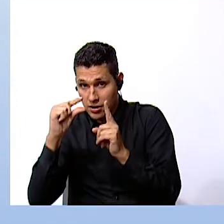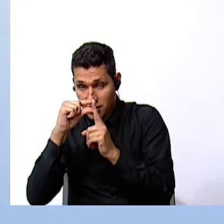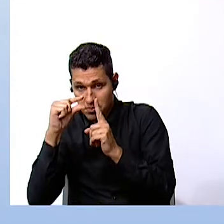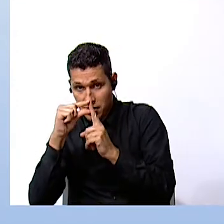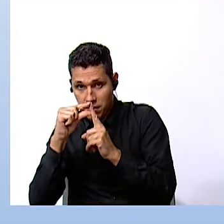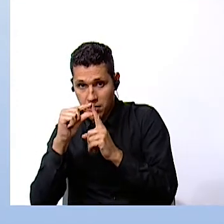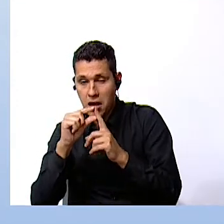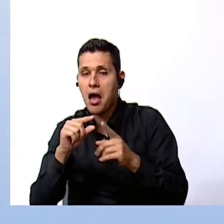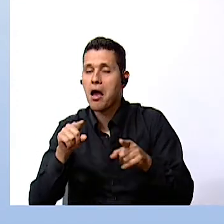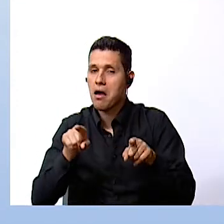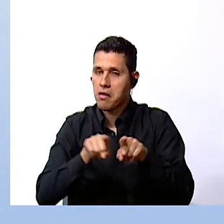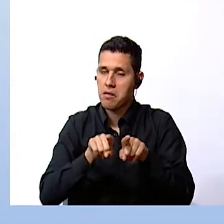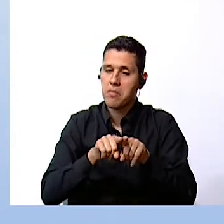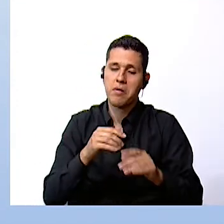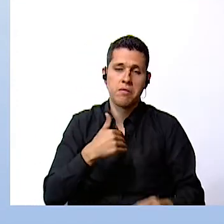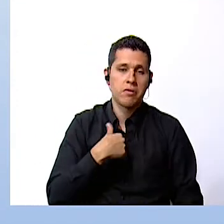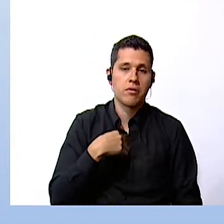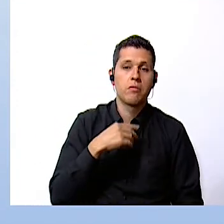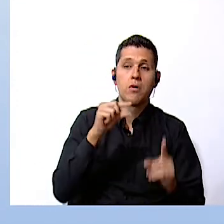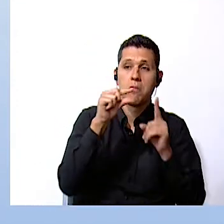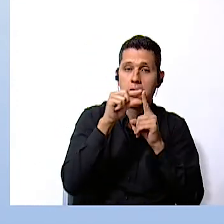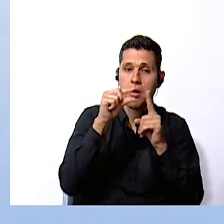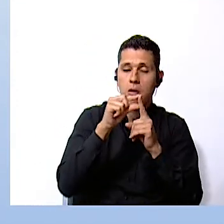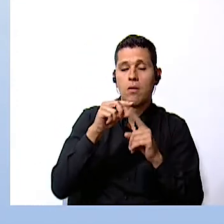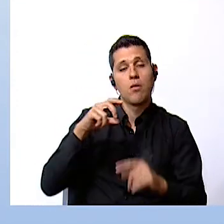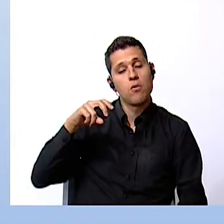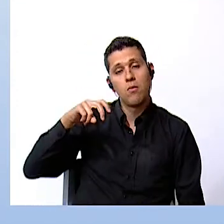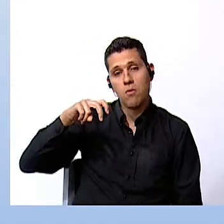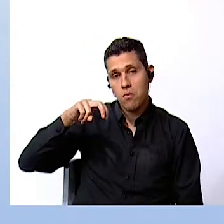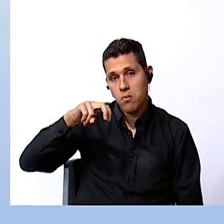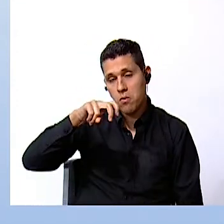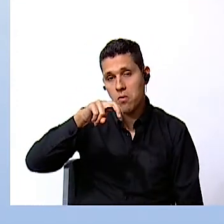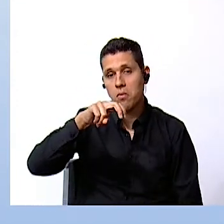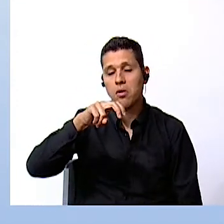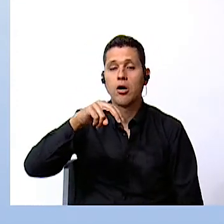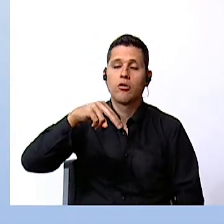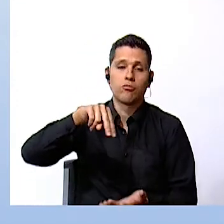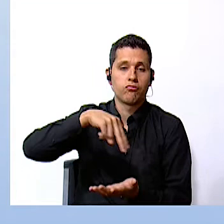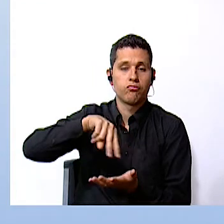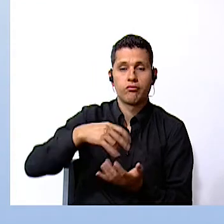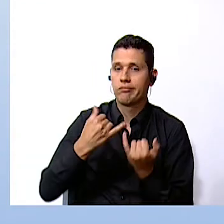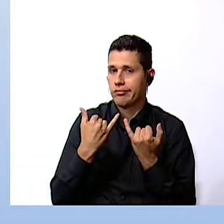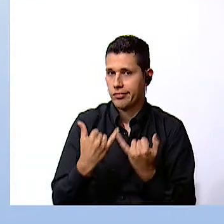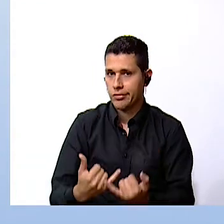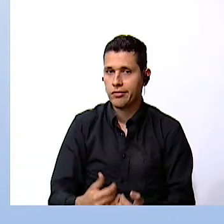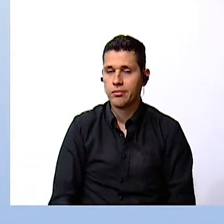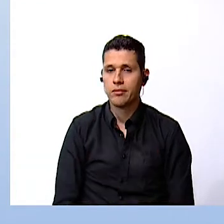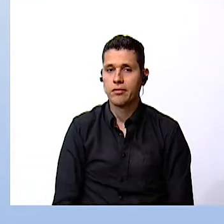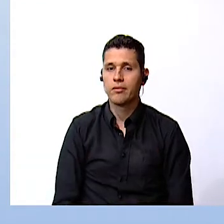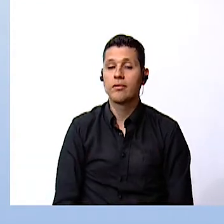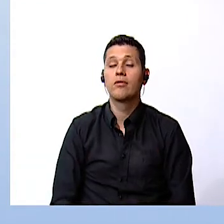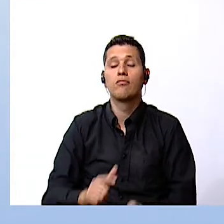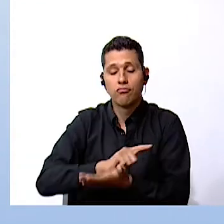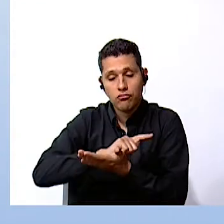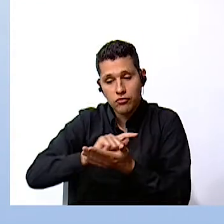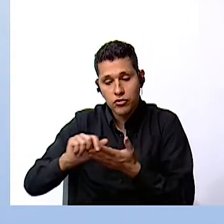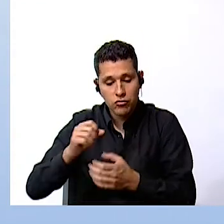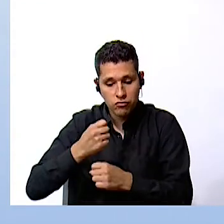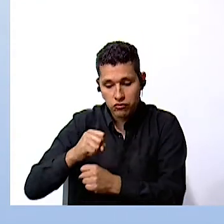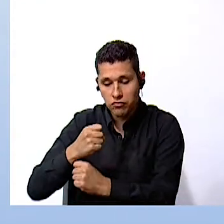also we have words like walking, dancing, sitting, cleaning,